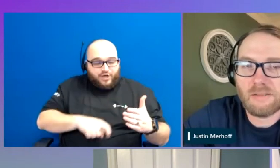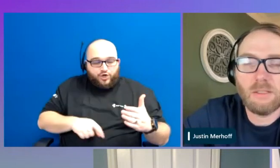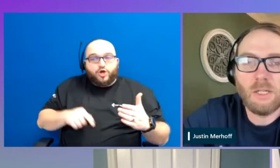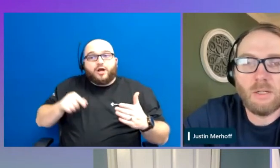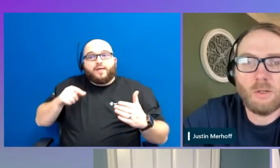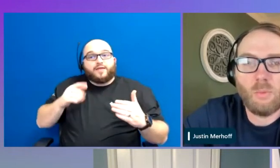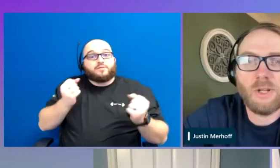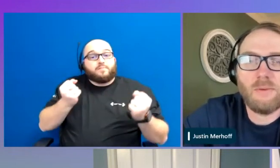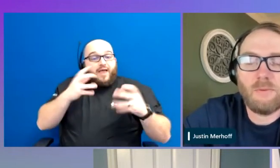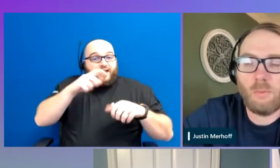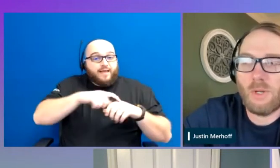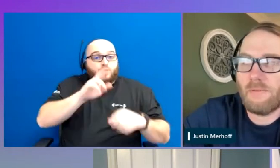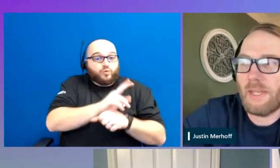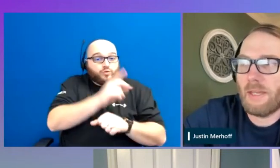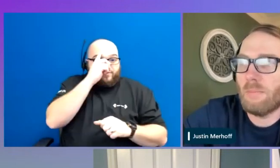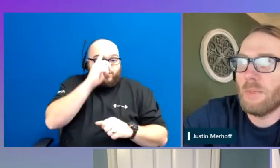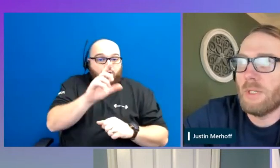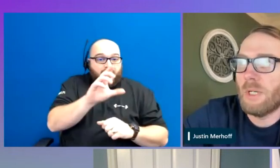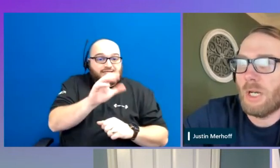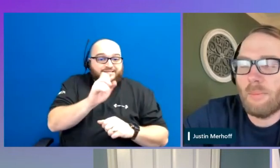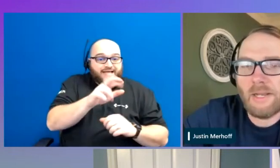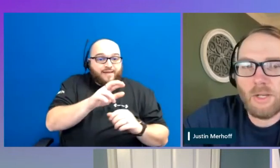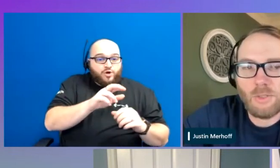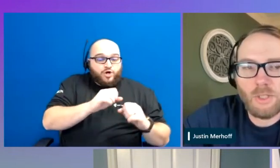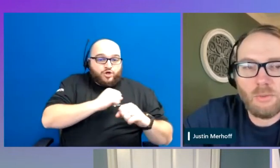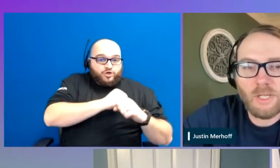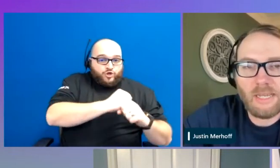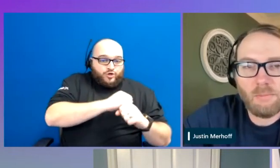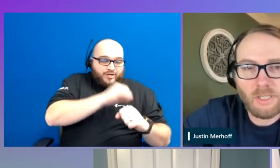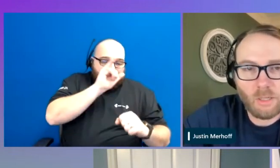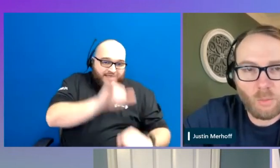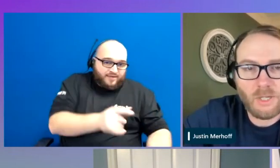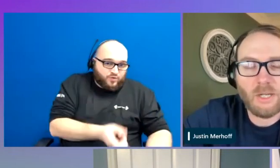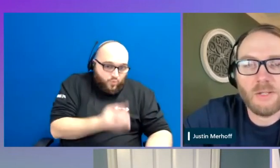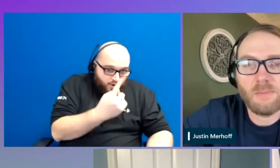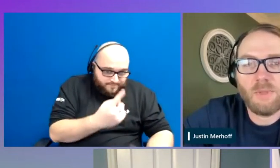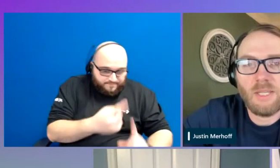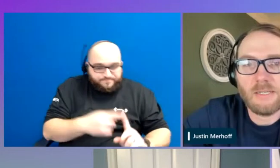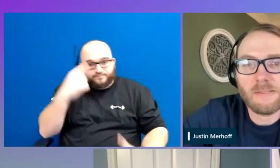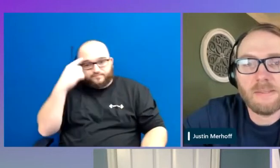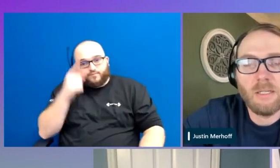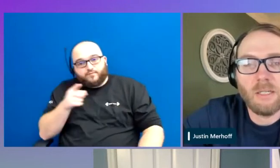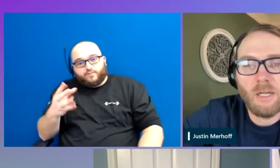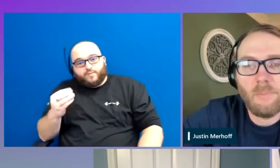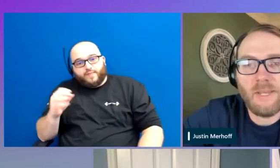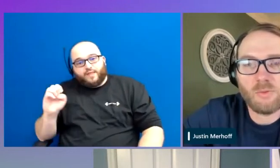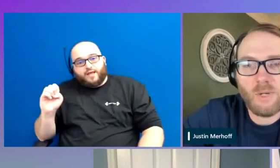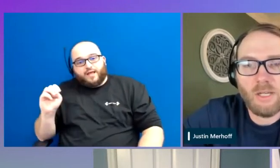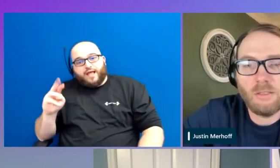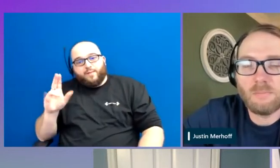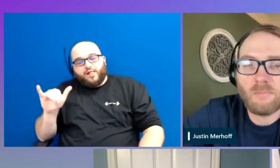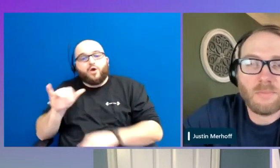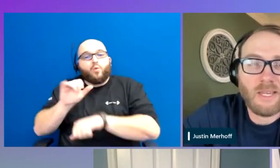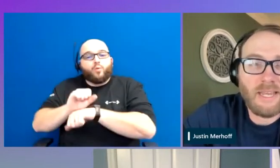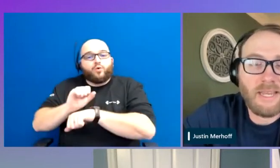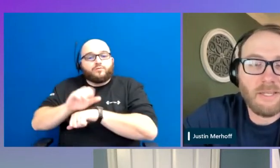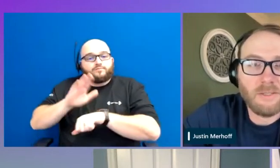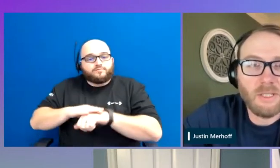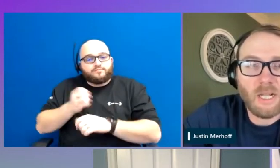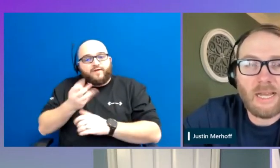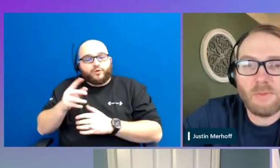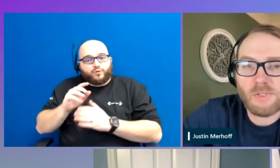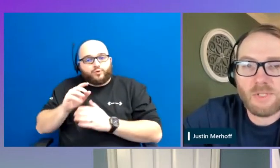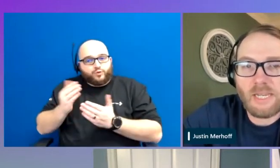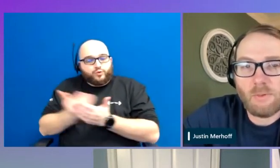cybersecurity. That's one of them. I know you and Emily are working on some things as well.